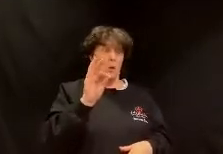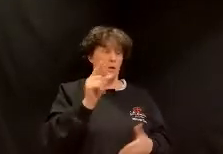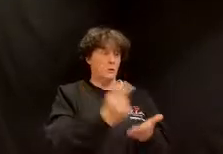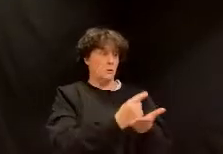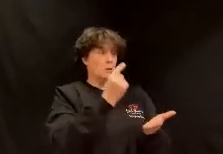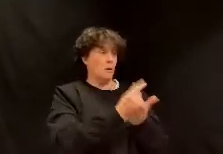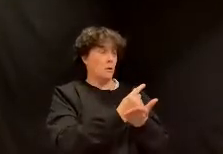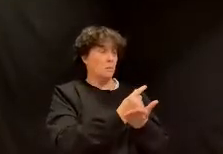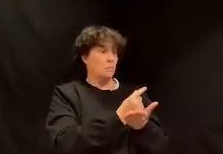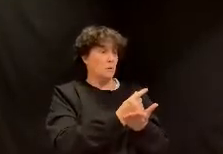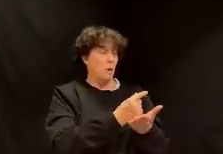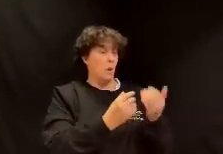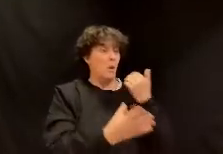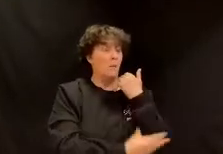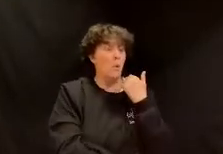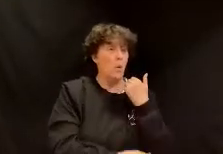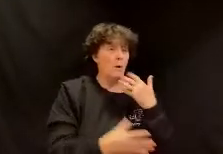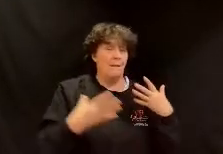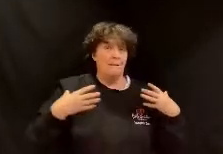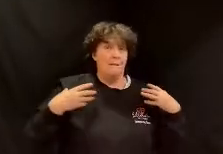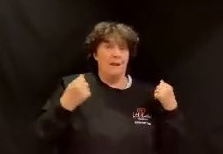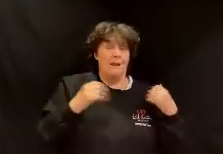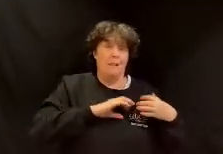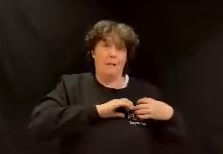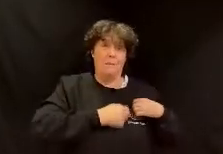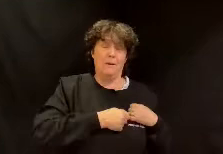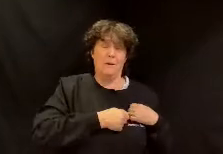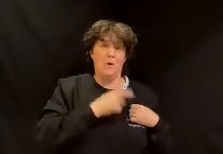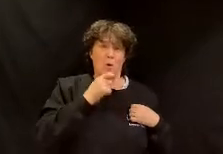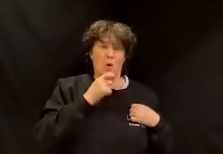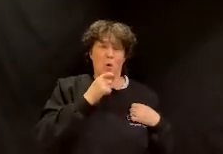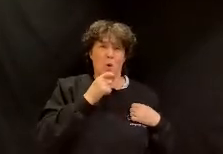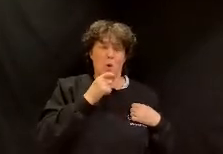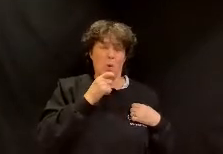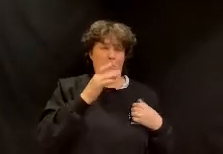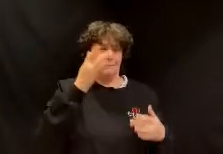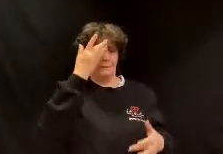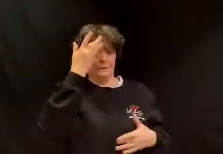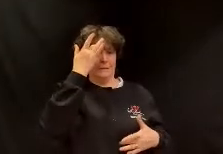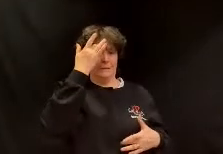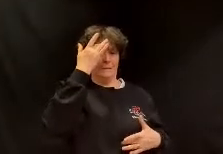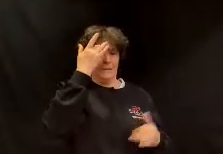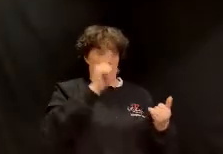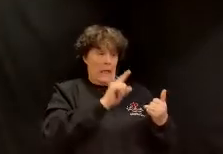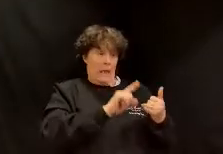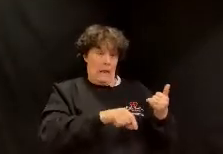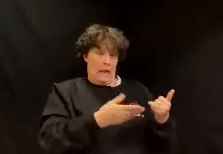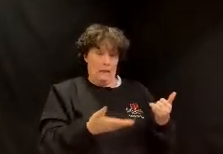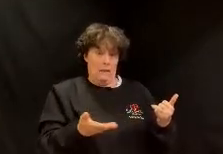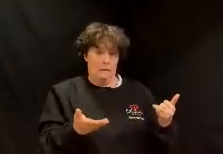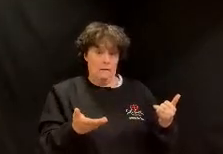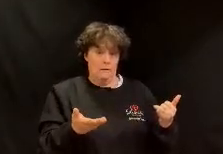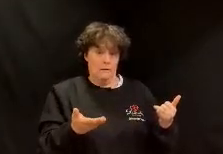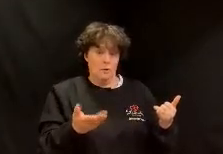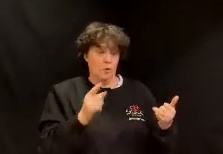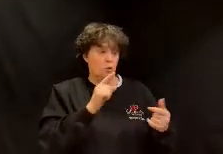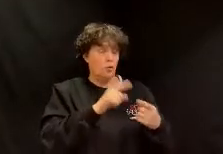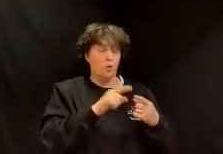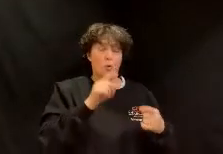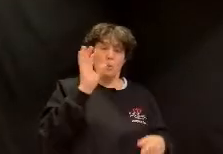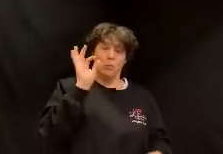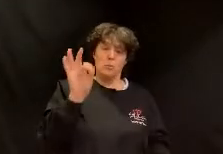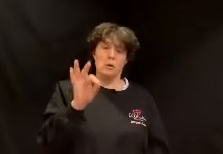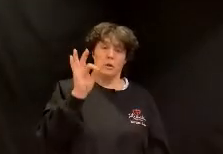to heal the brokenhearted, set at liberty those who are bruised and oppressed. Then he goes right down here. The last thing he says this, to preach